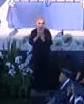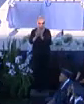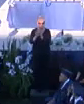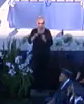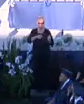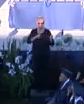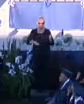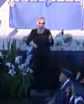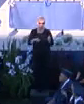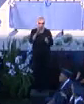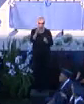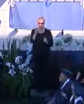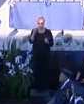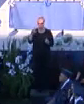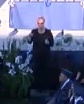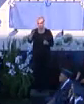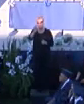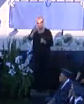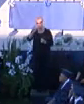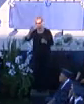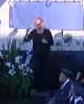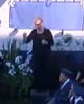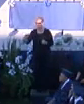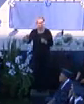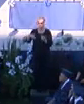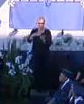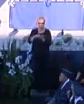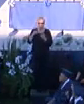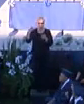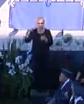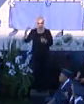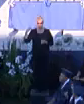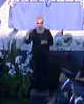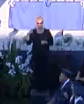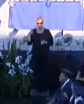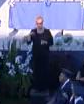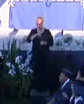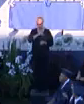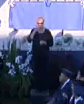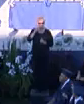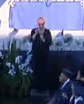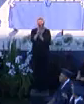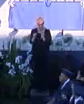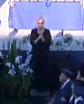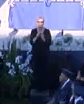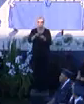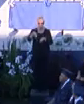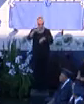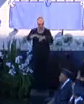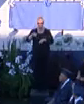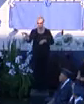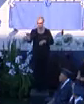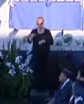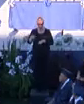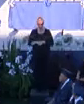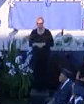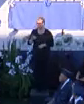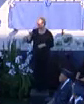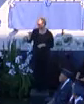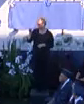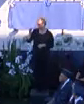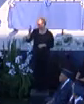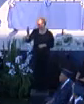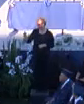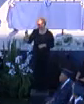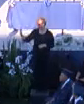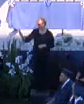is very busy as an FFA Sentinel officer, who not only qualified for state, but national as well. Jesus,